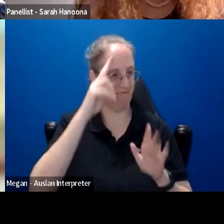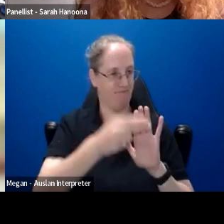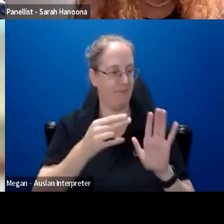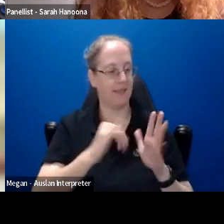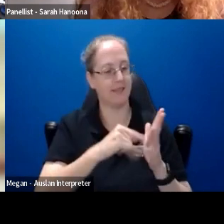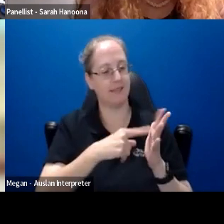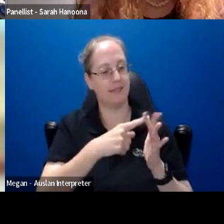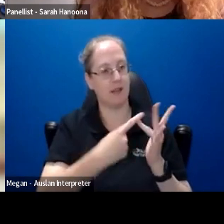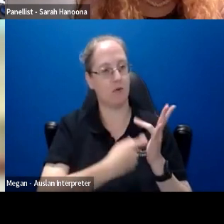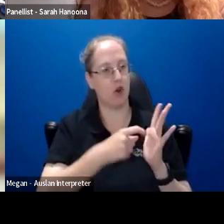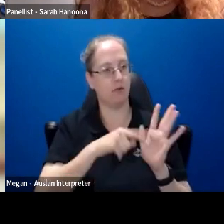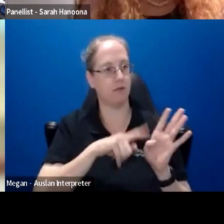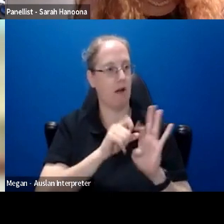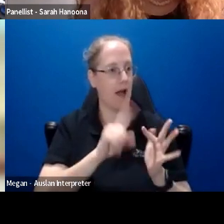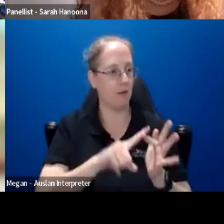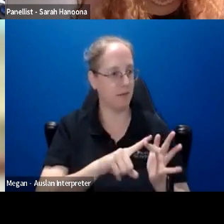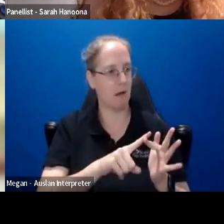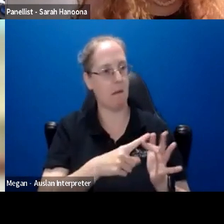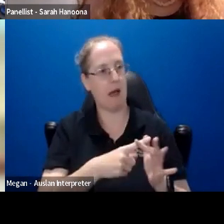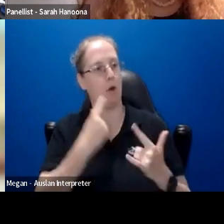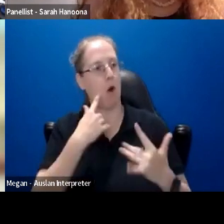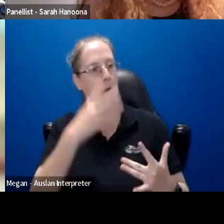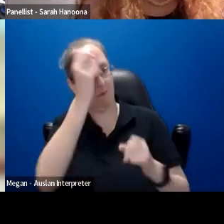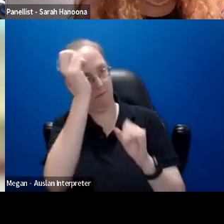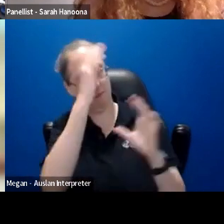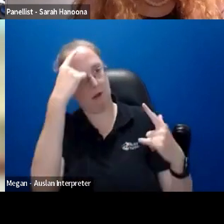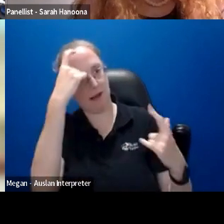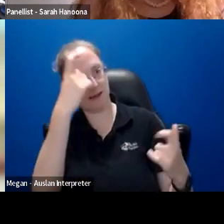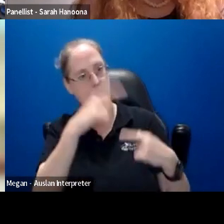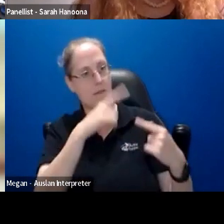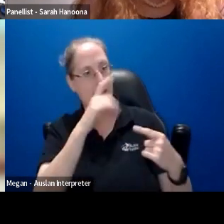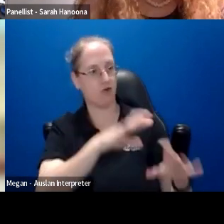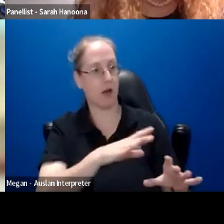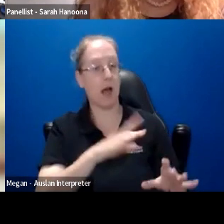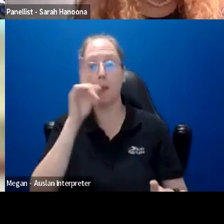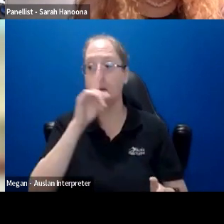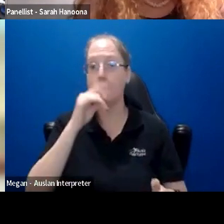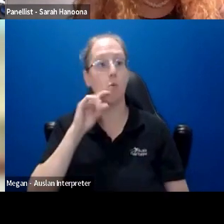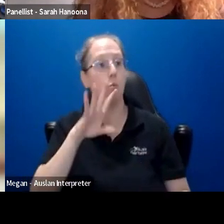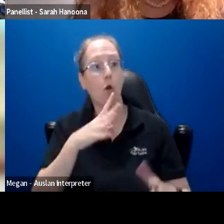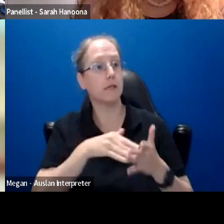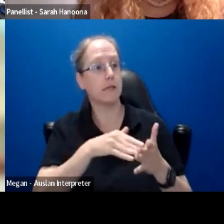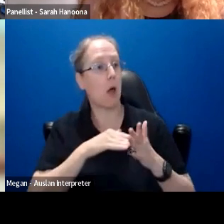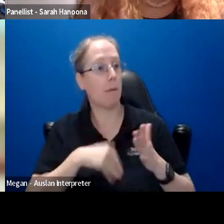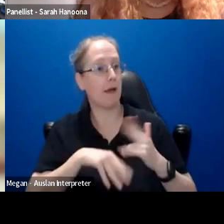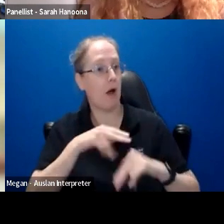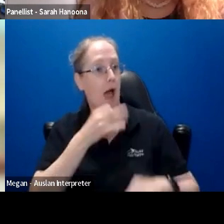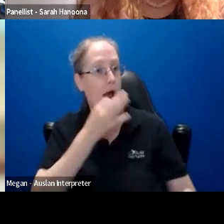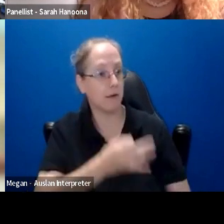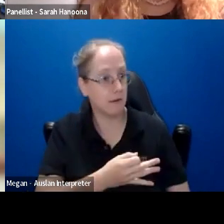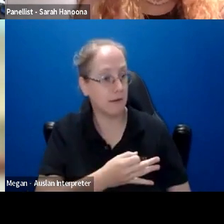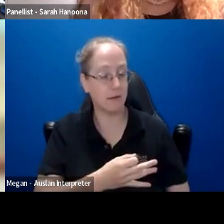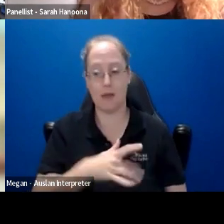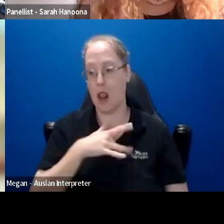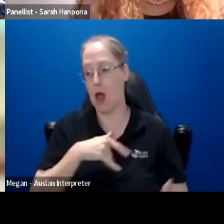that is like people won't help me even if I ask for it, and life is here so difficult, and different